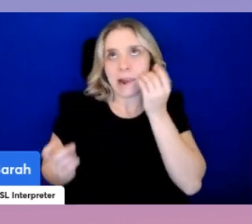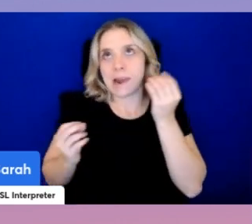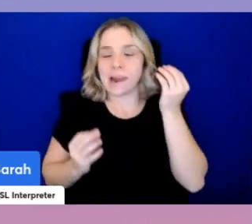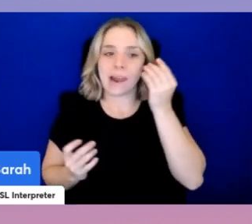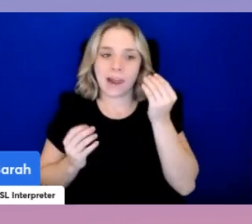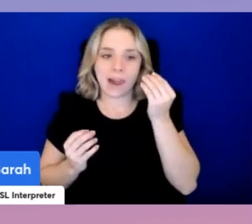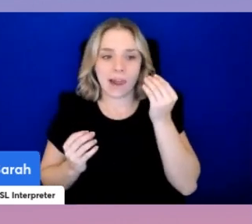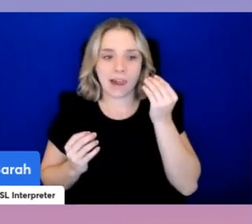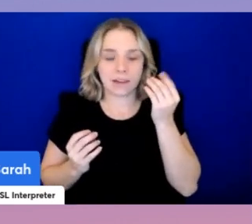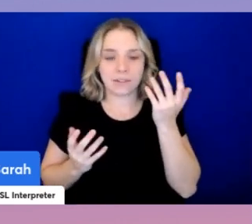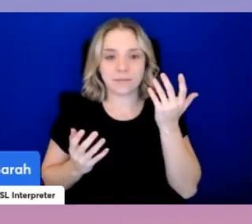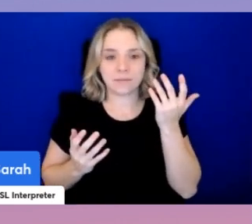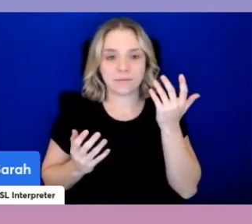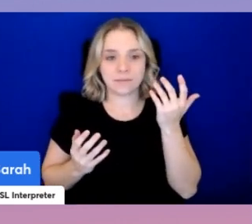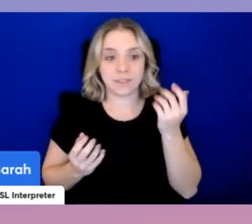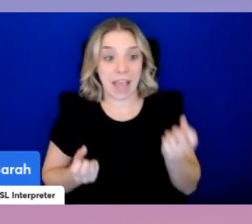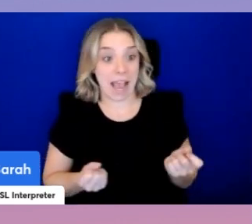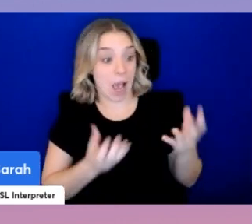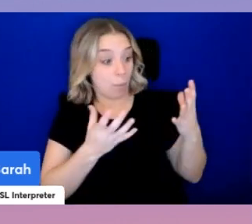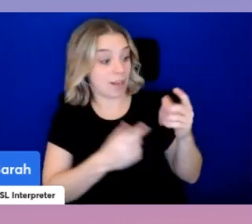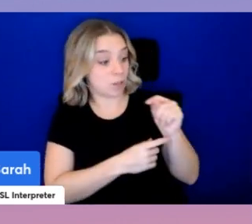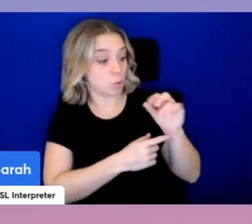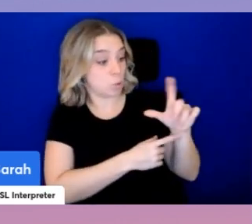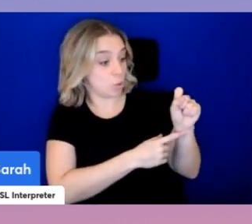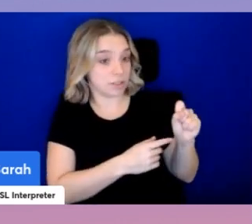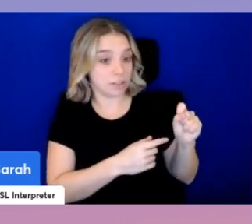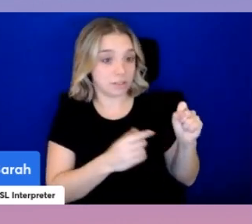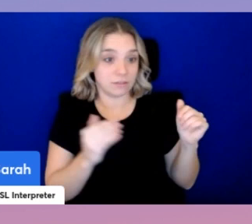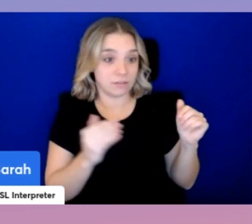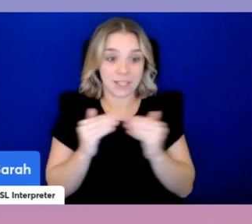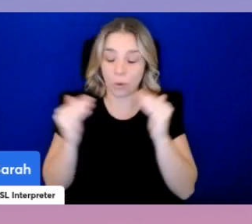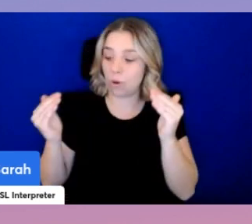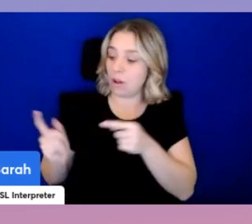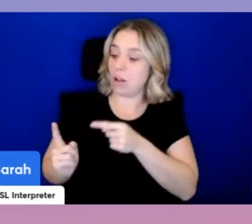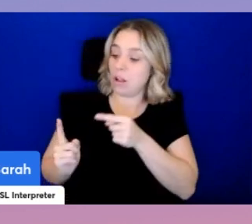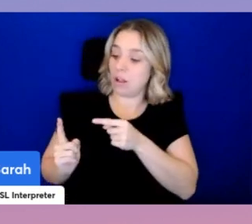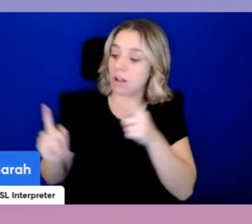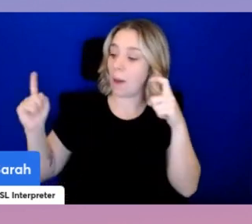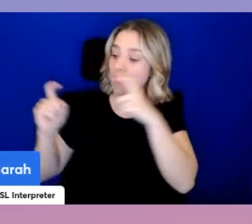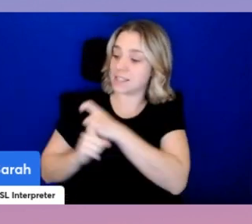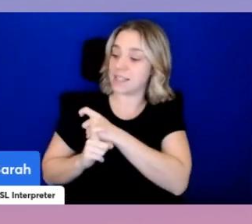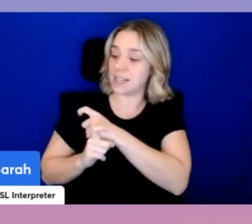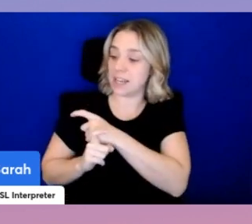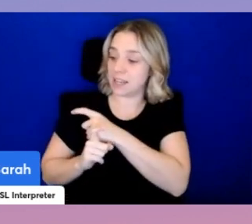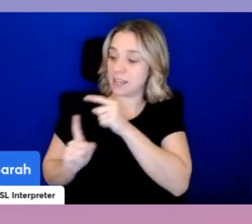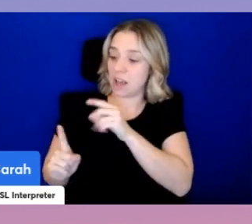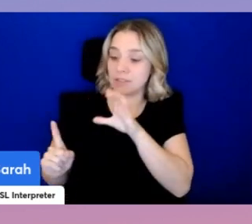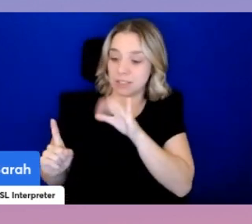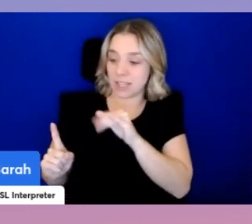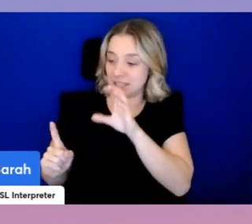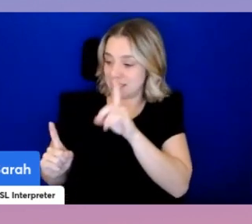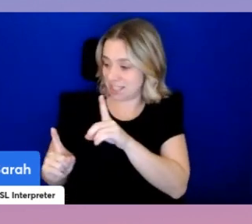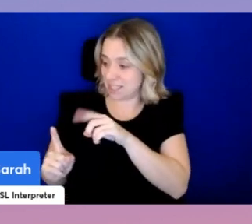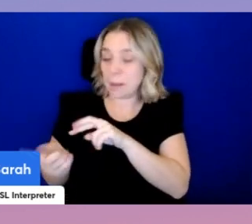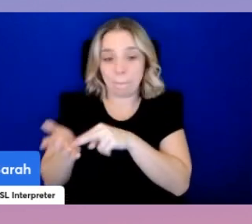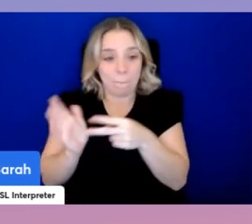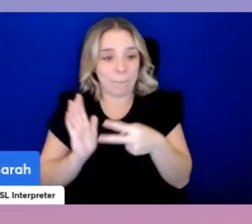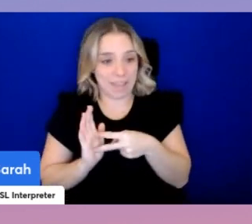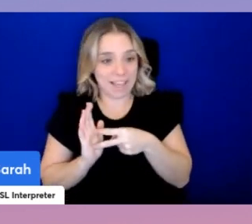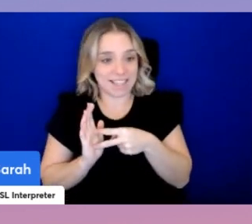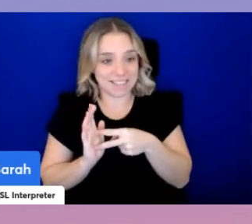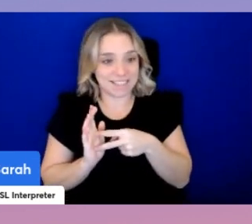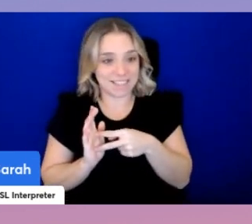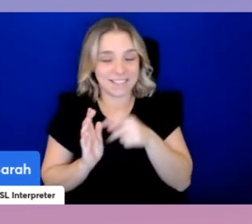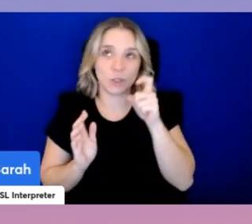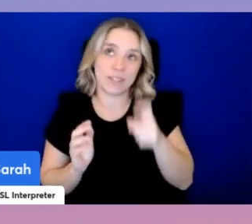the count of number of tools equal with the count of number of complexity equal with the number of tools you need to